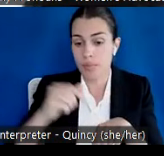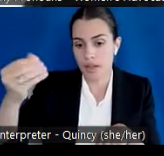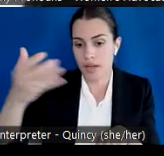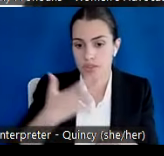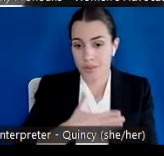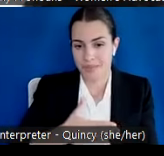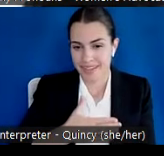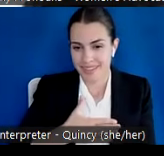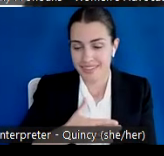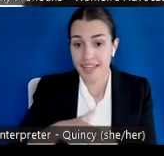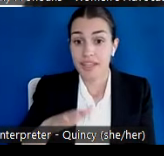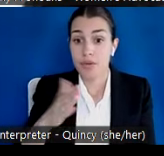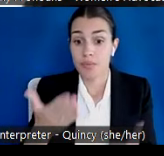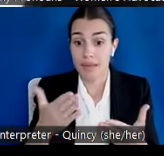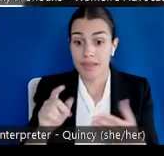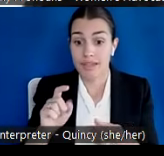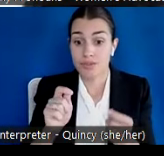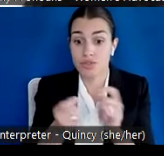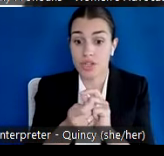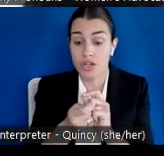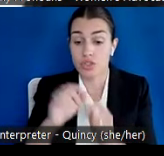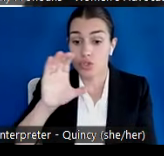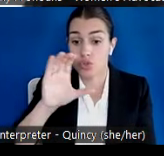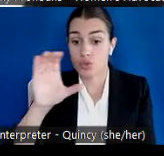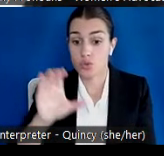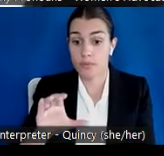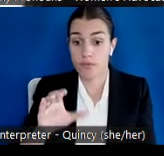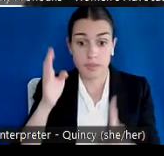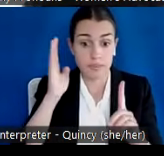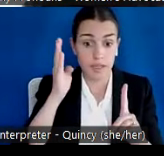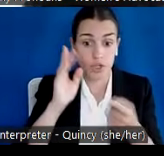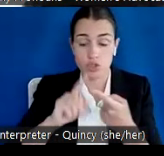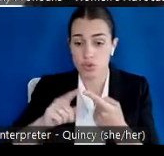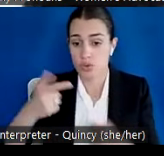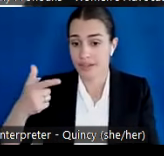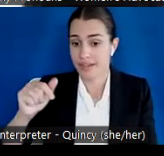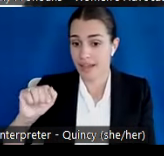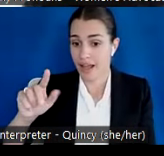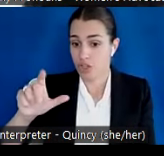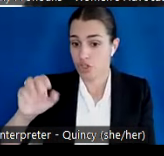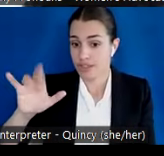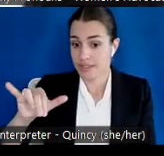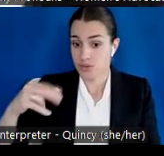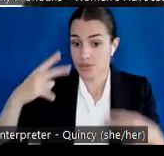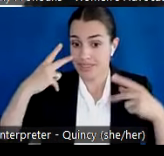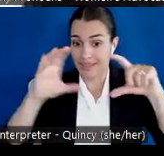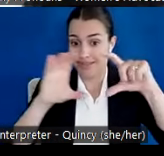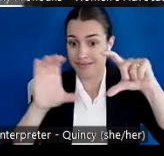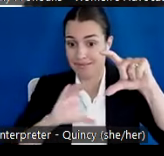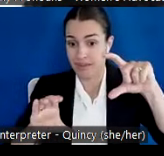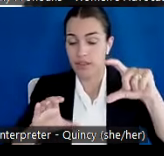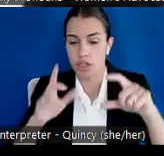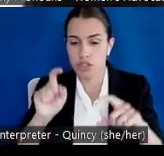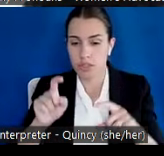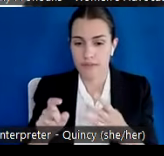webinar. You may need to change your Zoom view from a speaker to gallery to be able to see everyone. So myself, E,